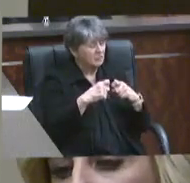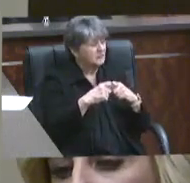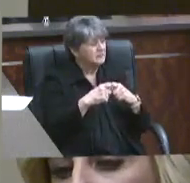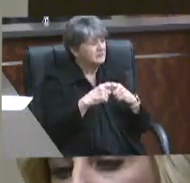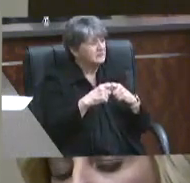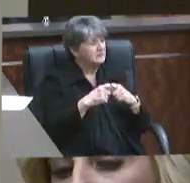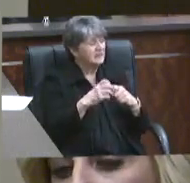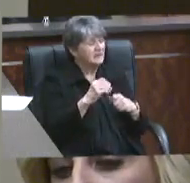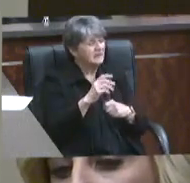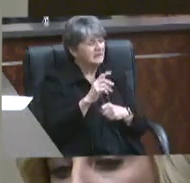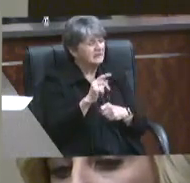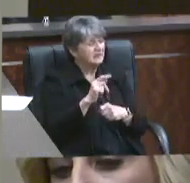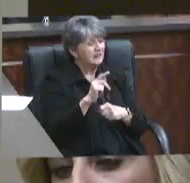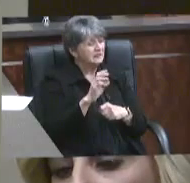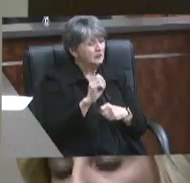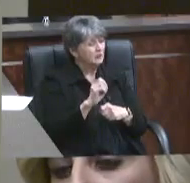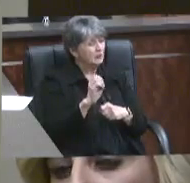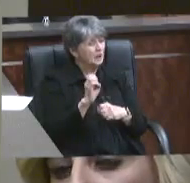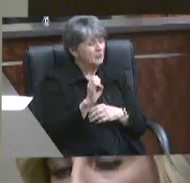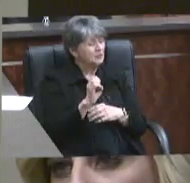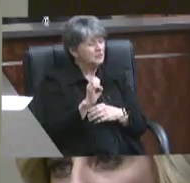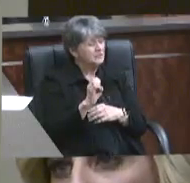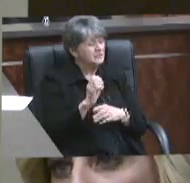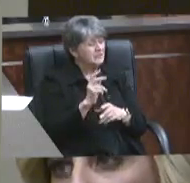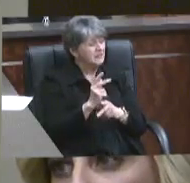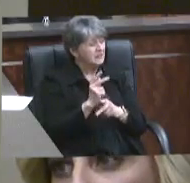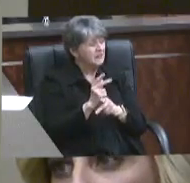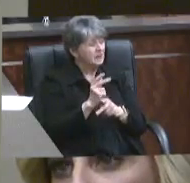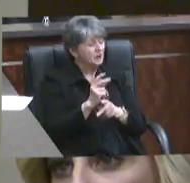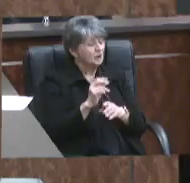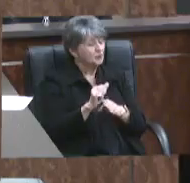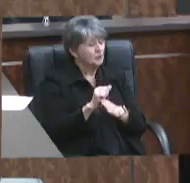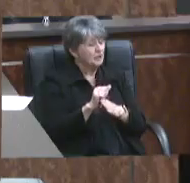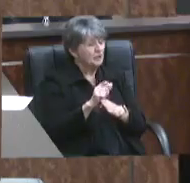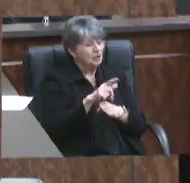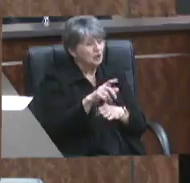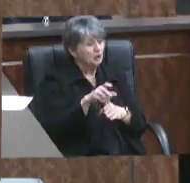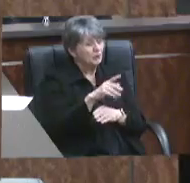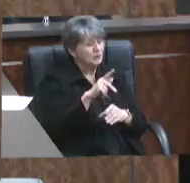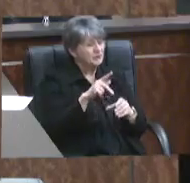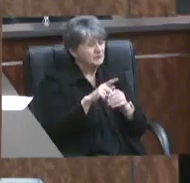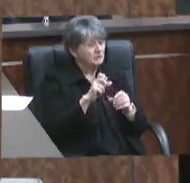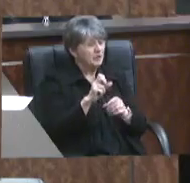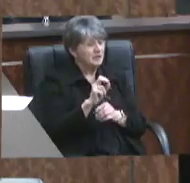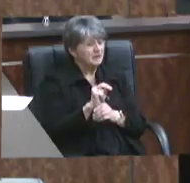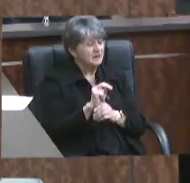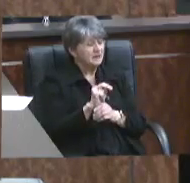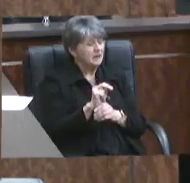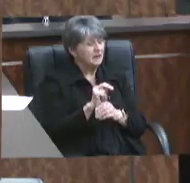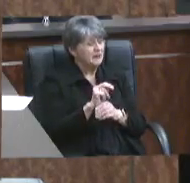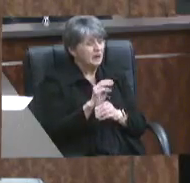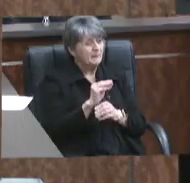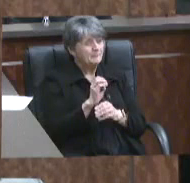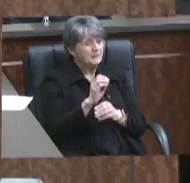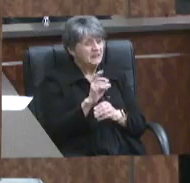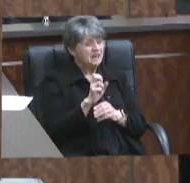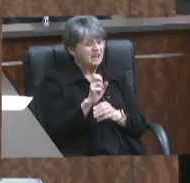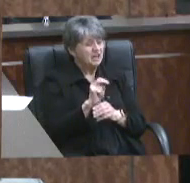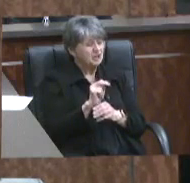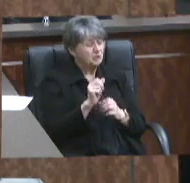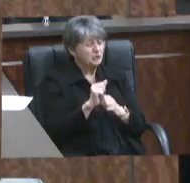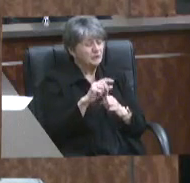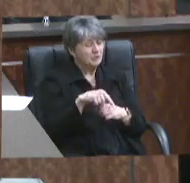tactical emergency casualty care training. You participated in mediation with the Prince George County